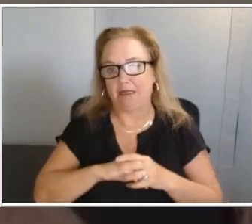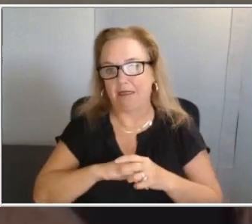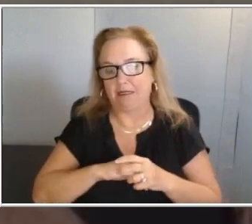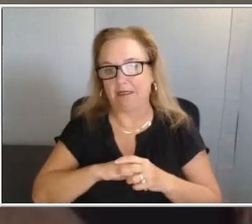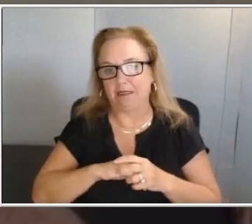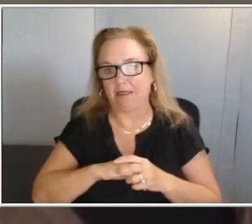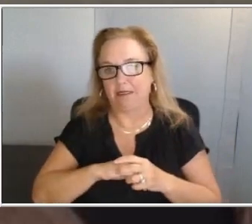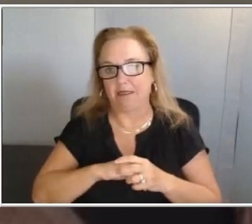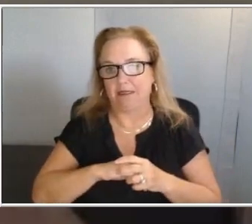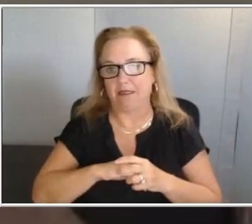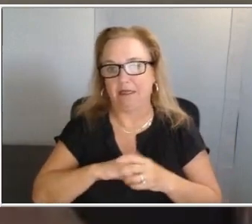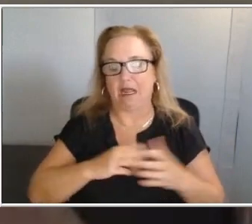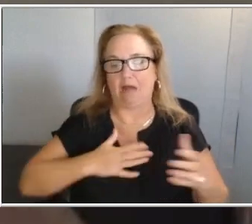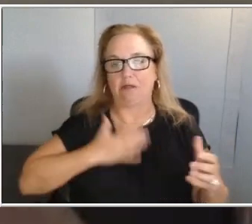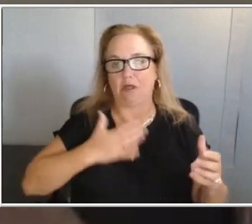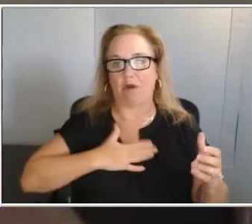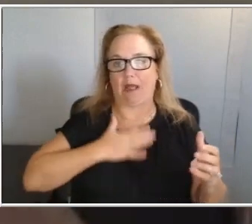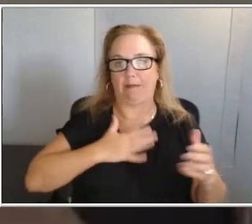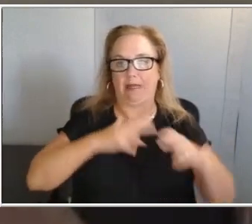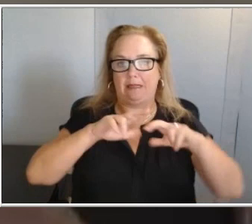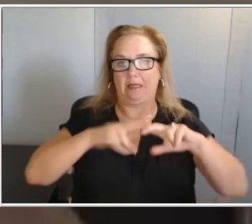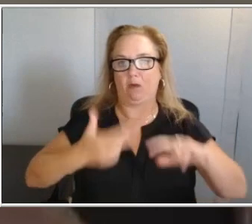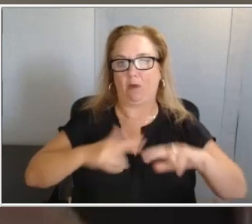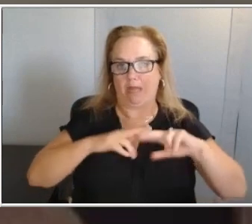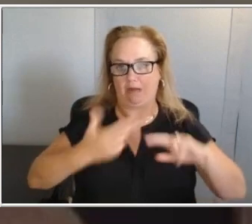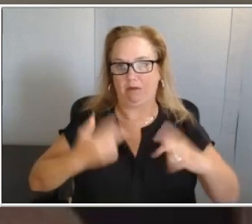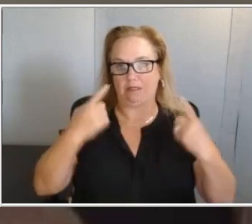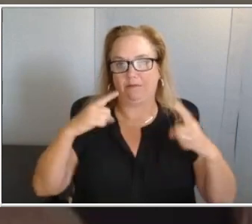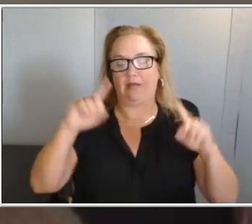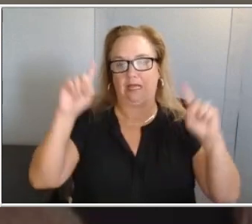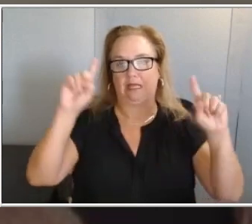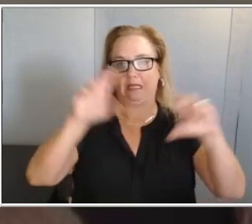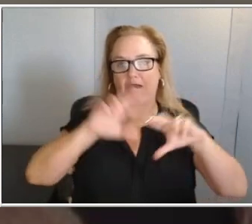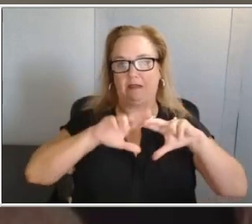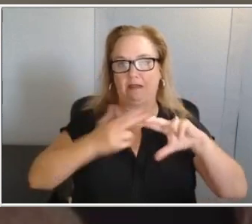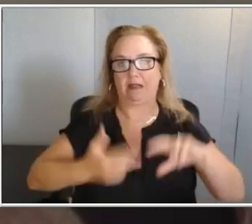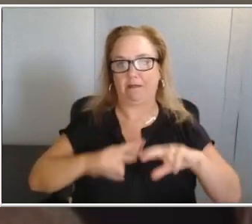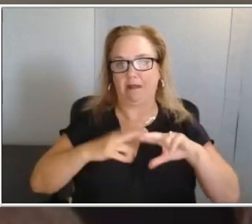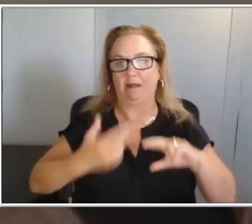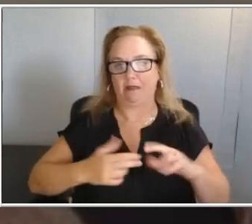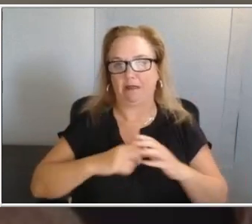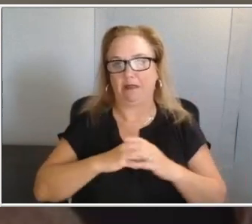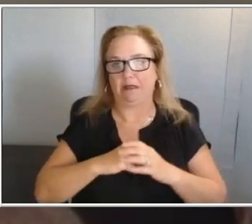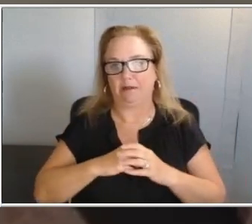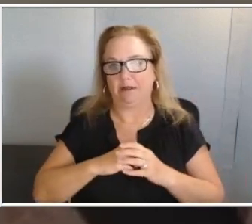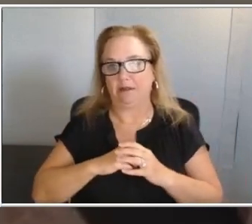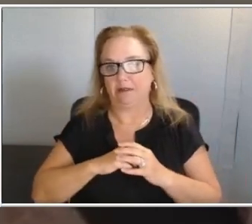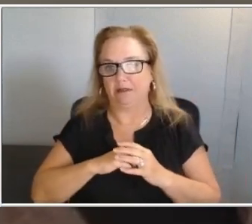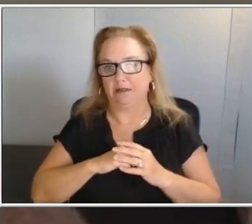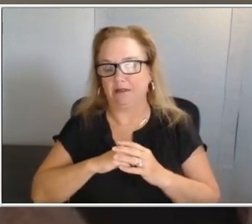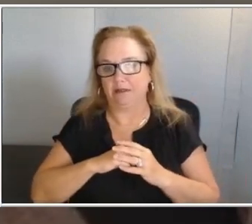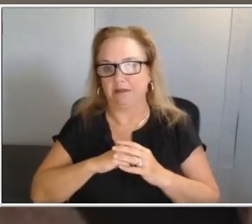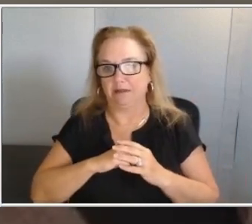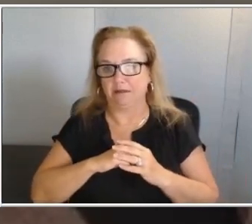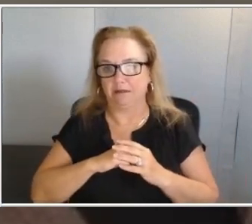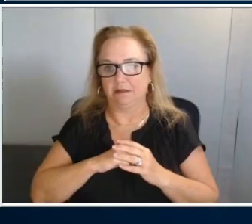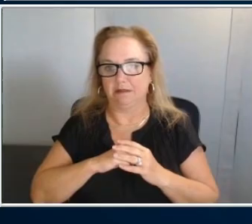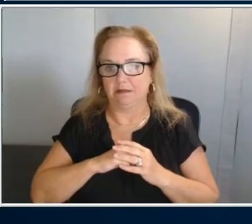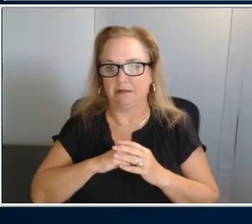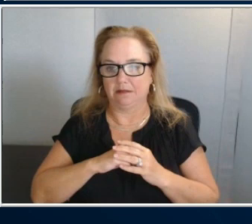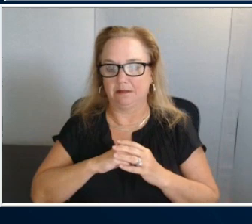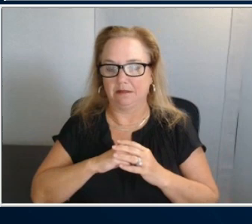was so happy that the weight was I was finally able to get it to come off.